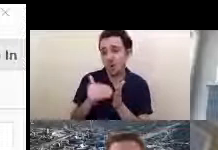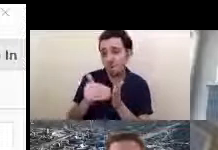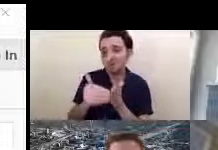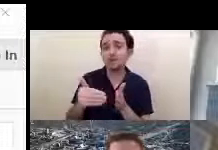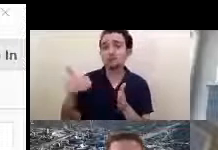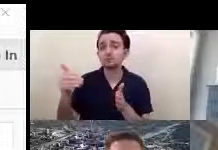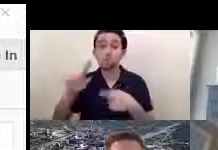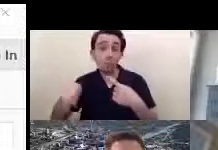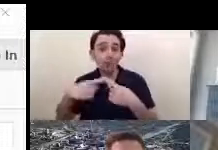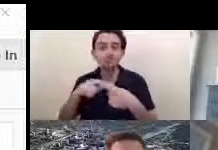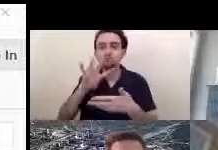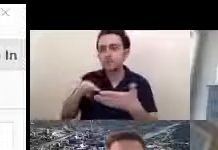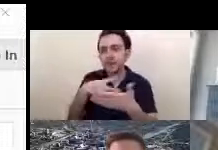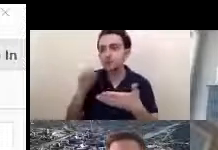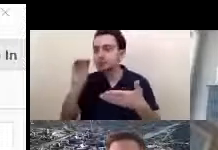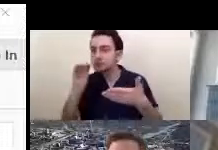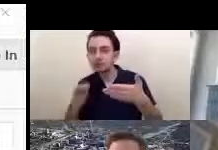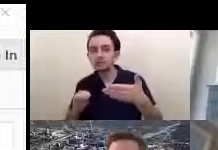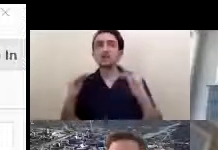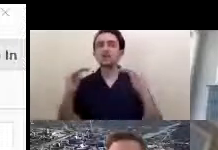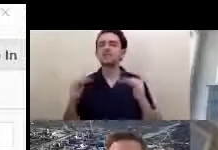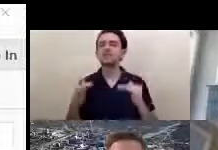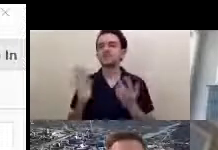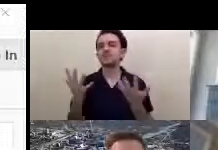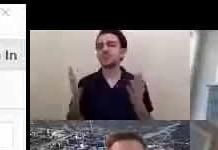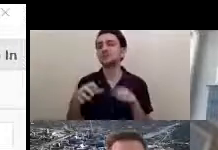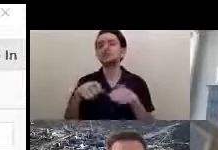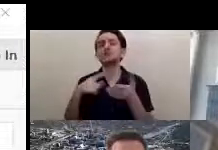meetings. Okay, I think I've covered everything.